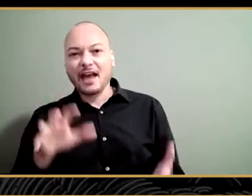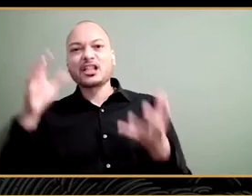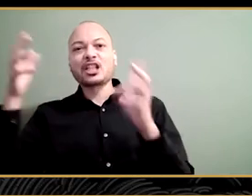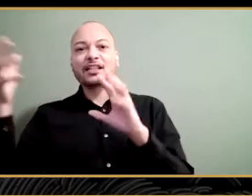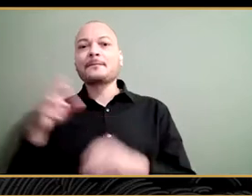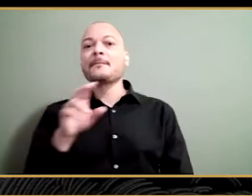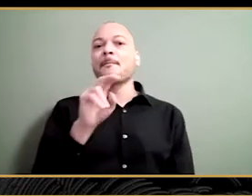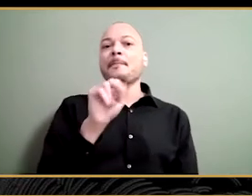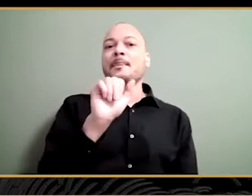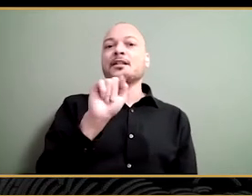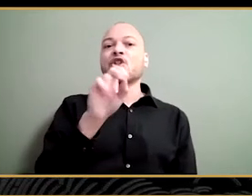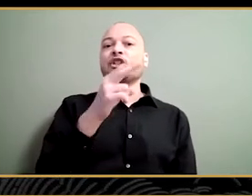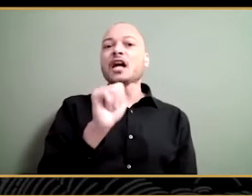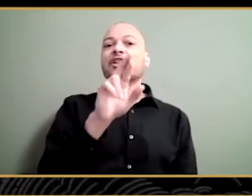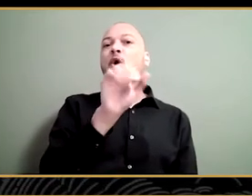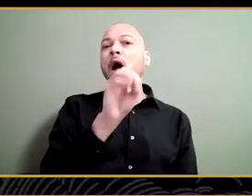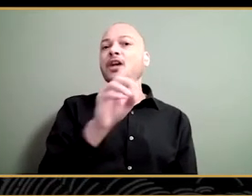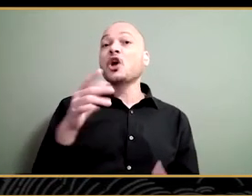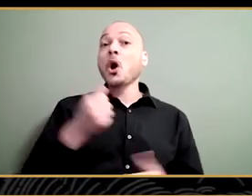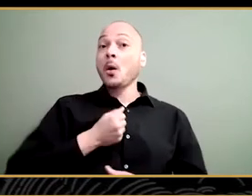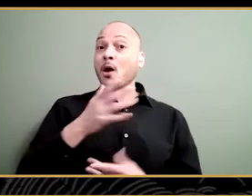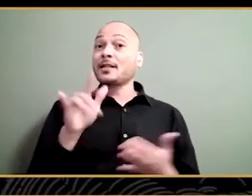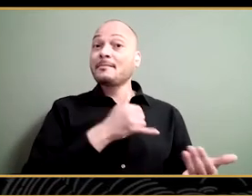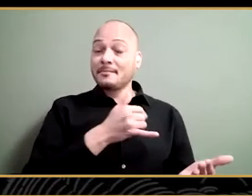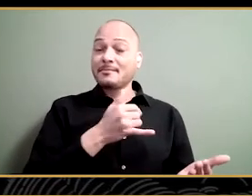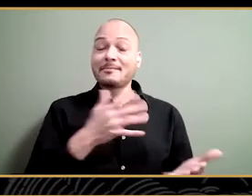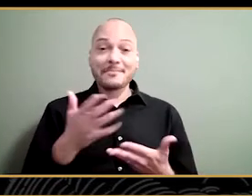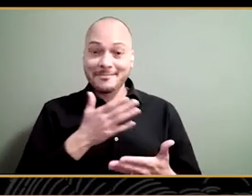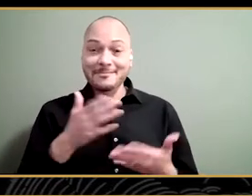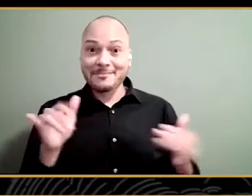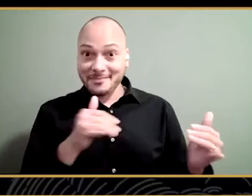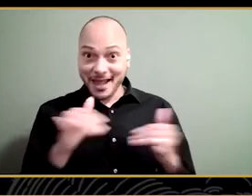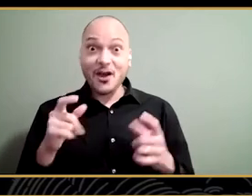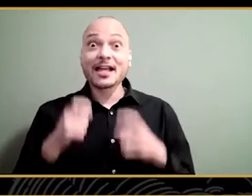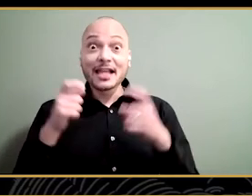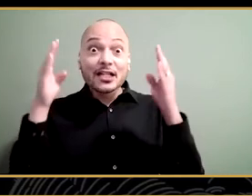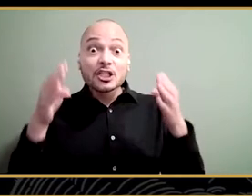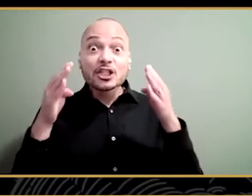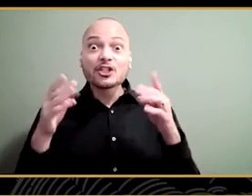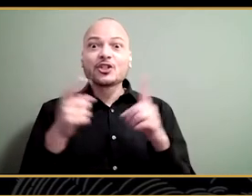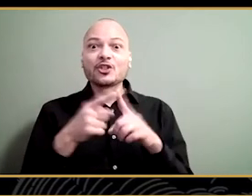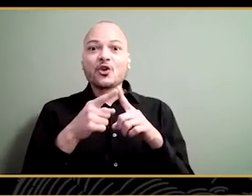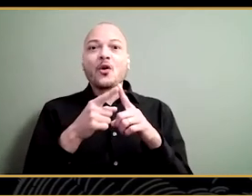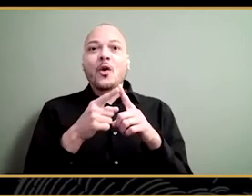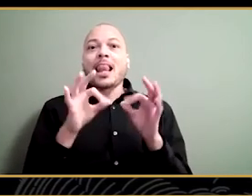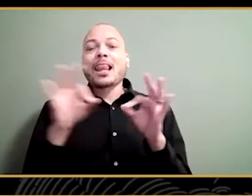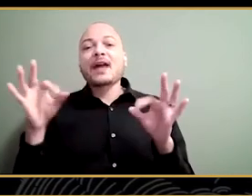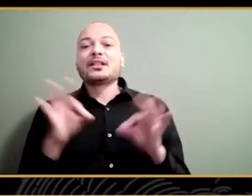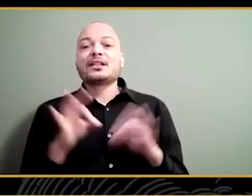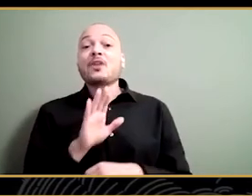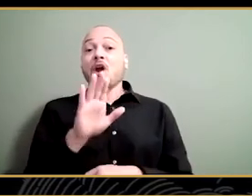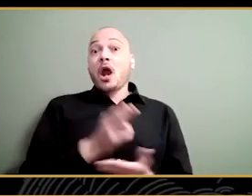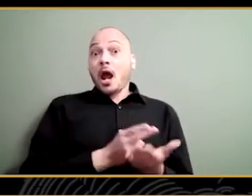Rao's poems are playful, lyrical, and give attention to the sonic materiality of language. Rao's honest soul